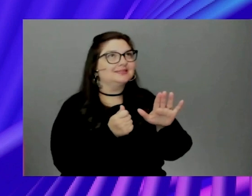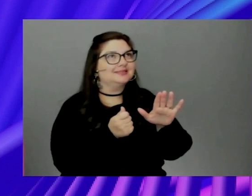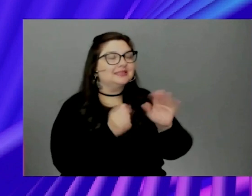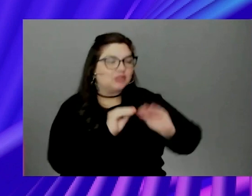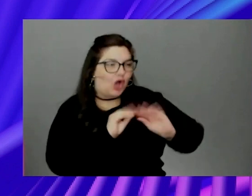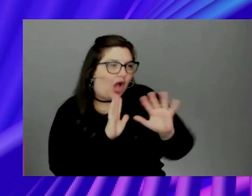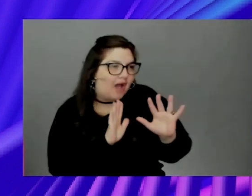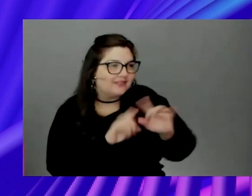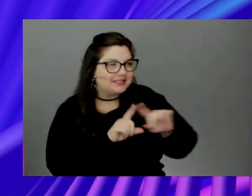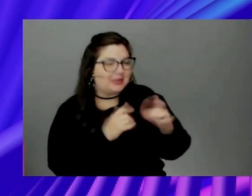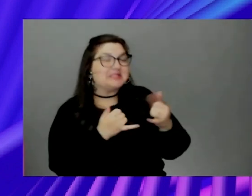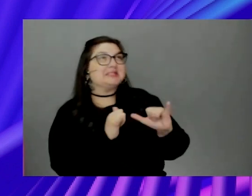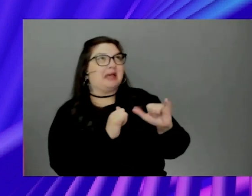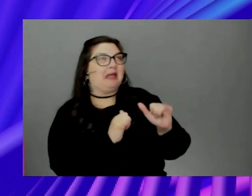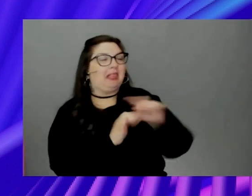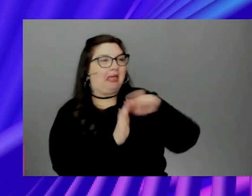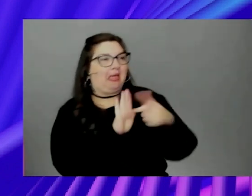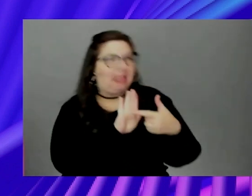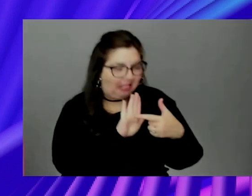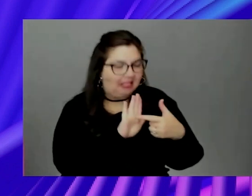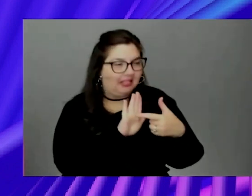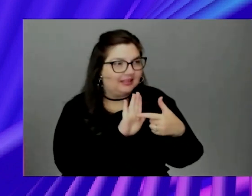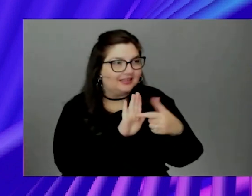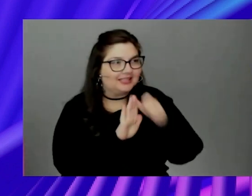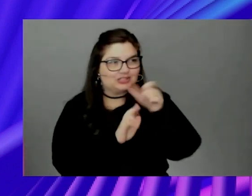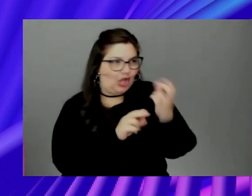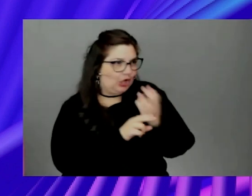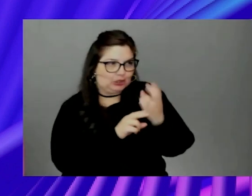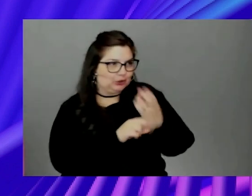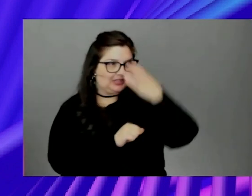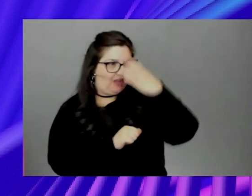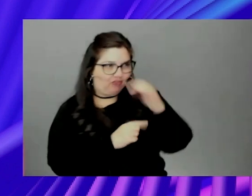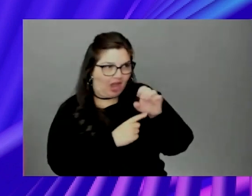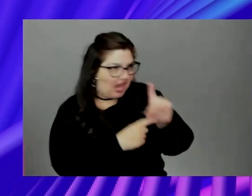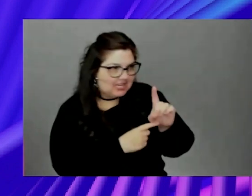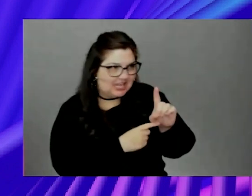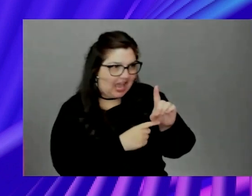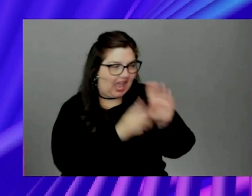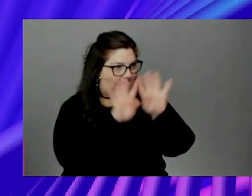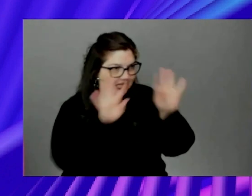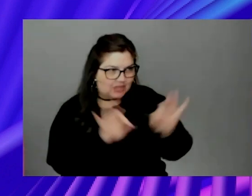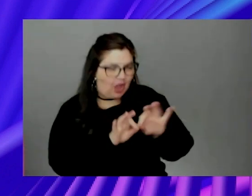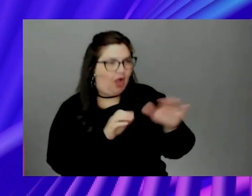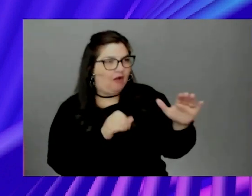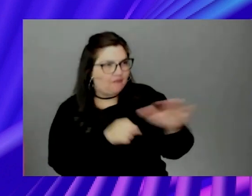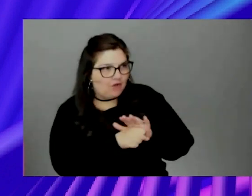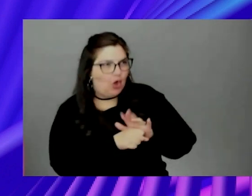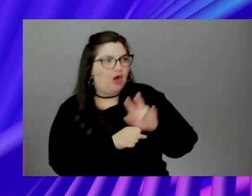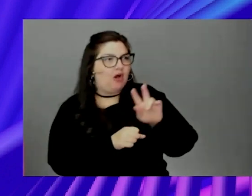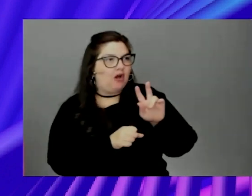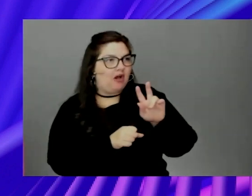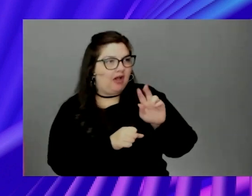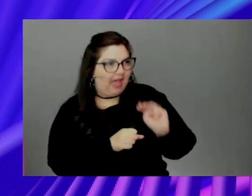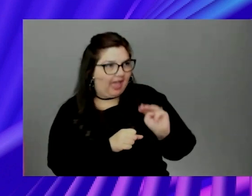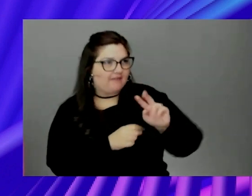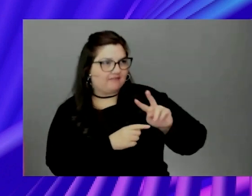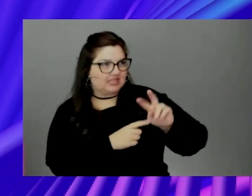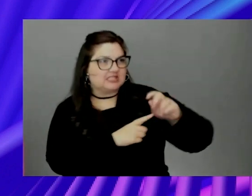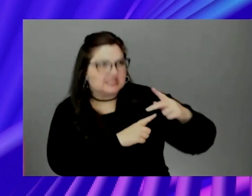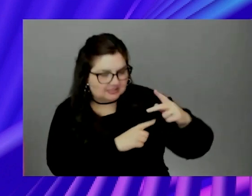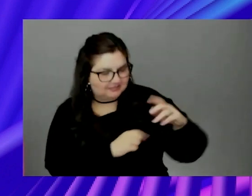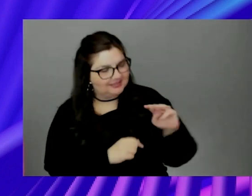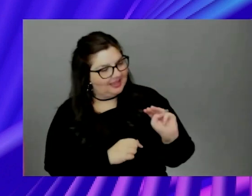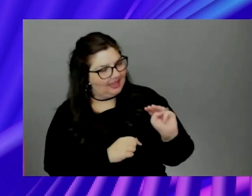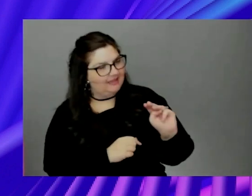want to state it out loud. This isn't even using a front-end framework or anything. This is full MVC, like Razor full, app. Like, I was doing some